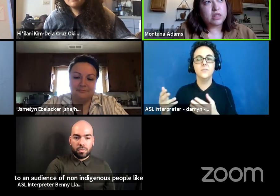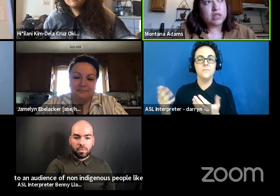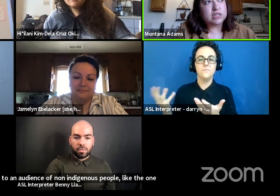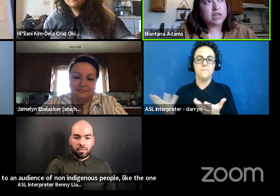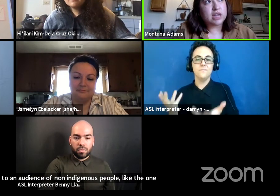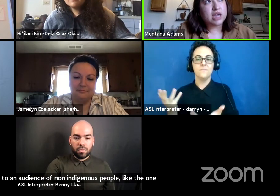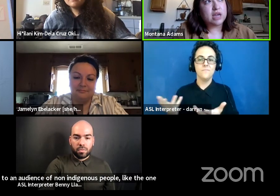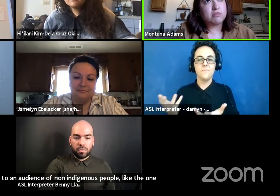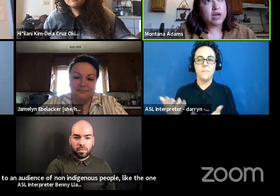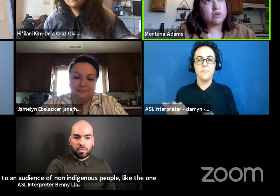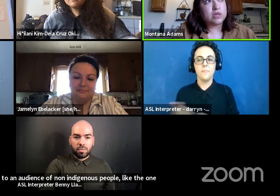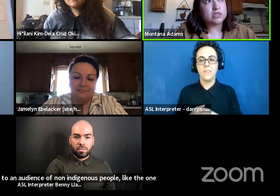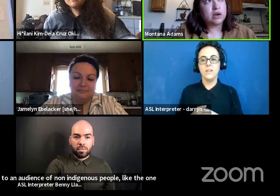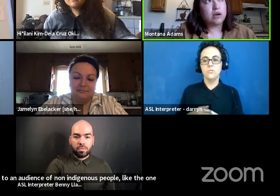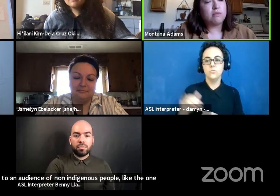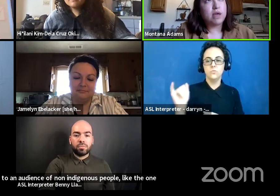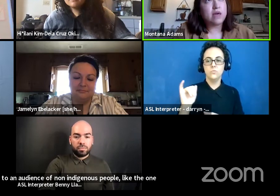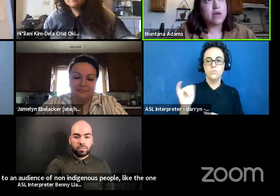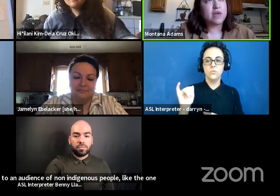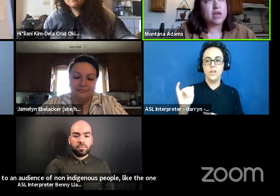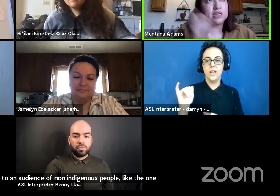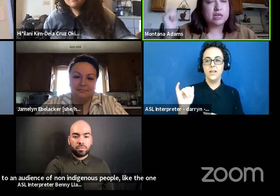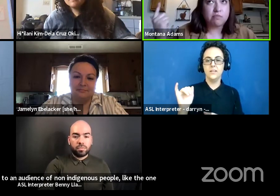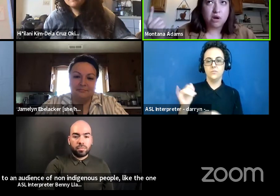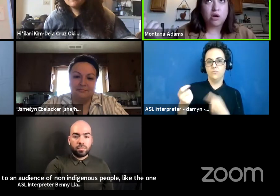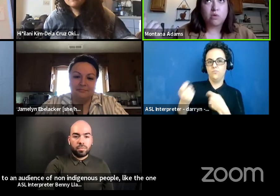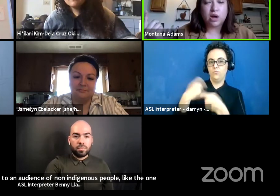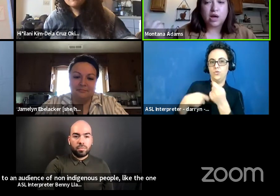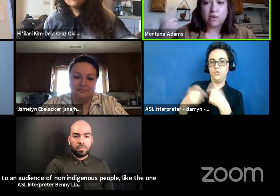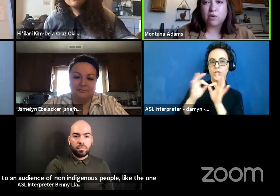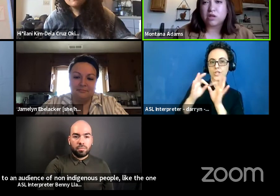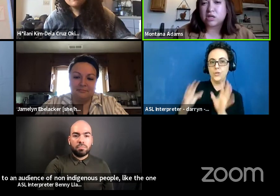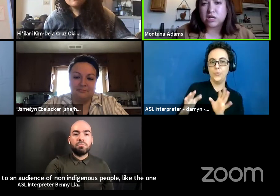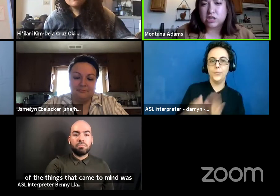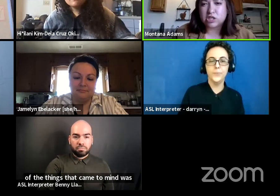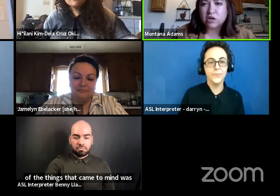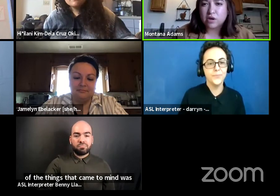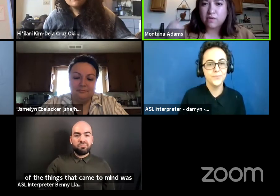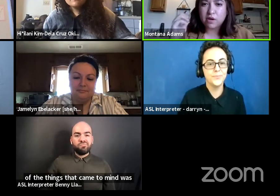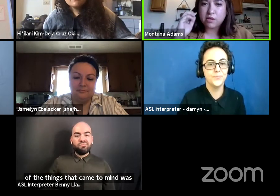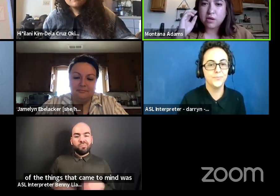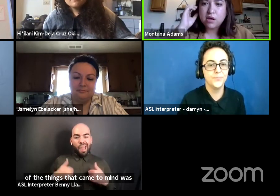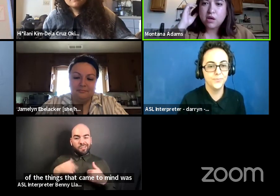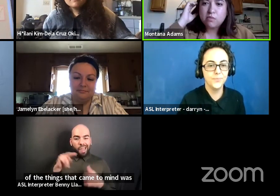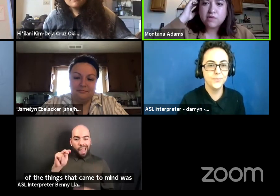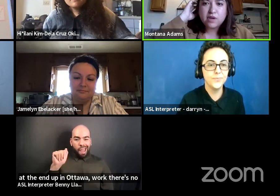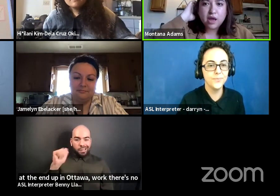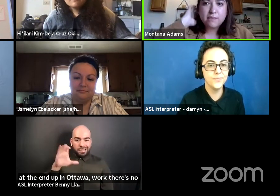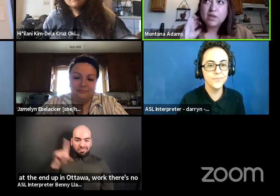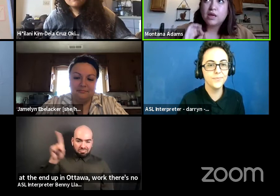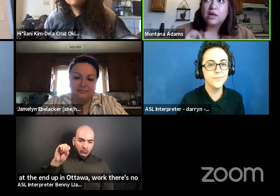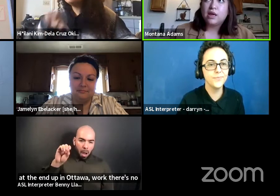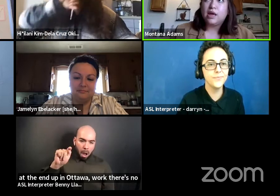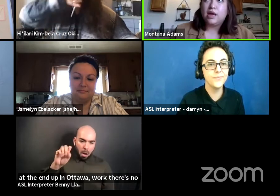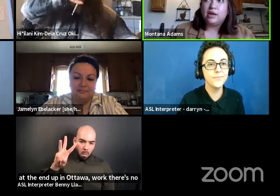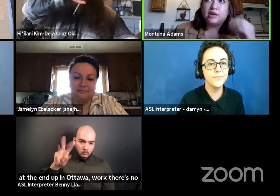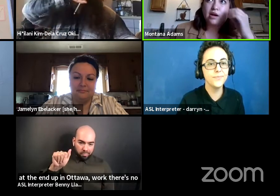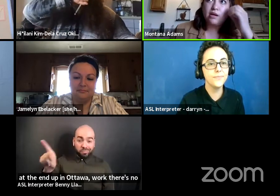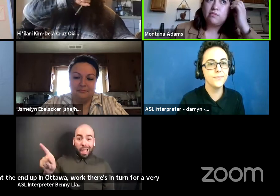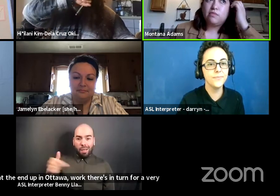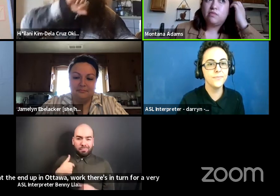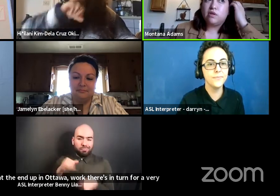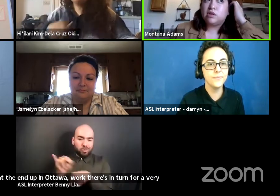One of the things that came to mind was at the NAC up in Ottawa, I worked there as an intern for a very brief time.